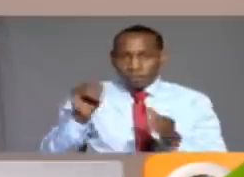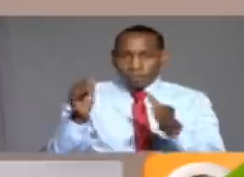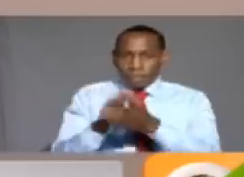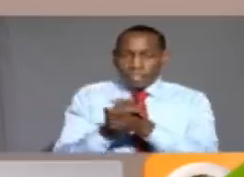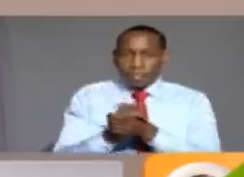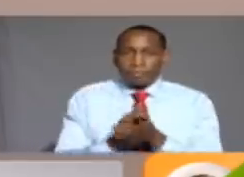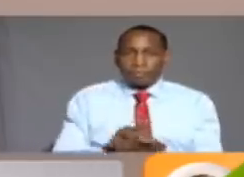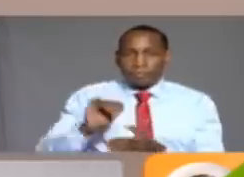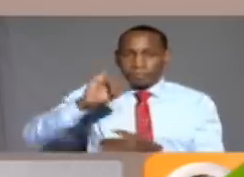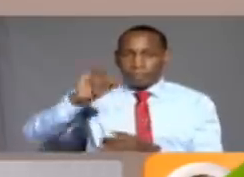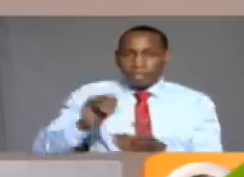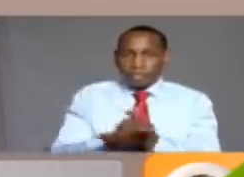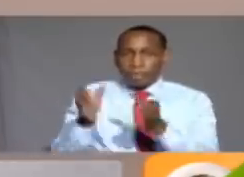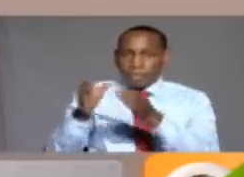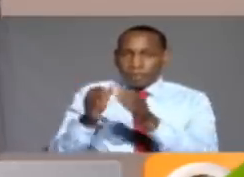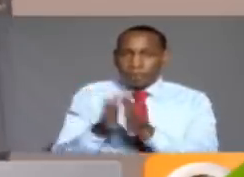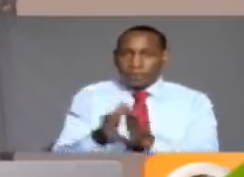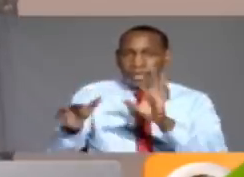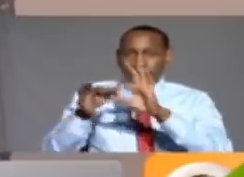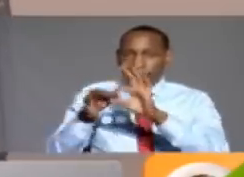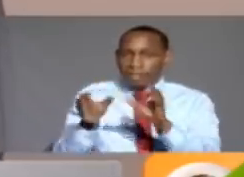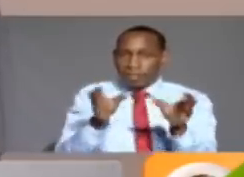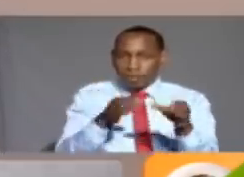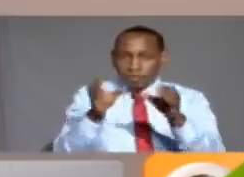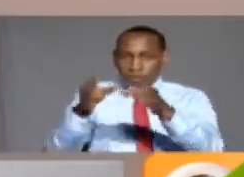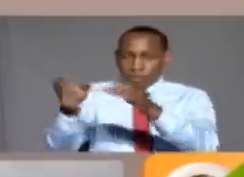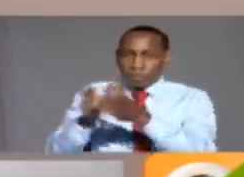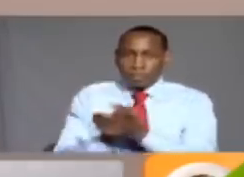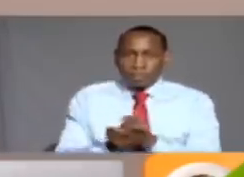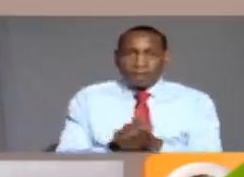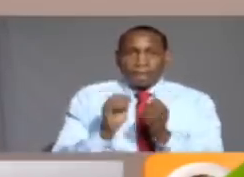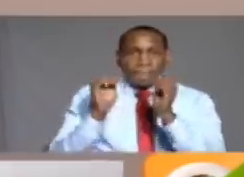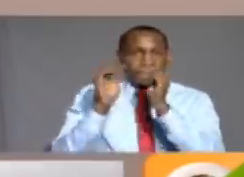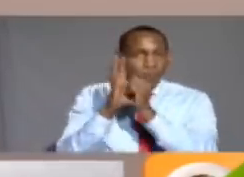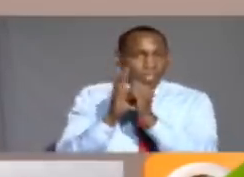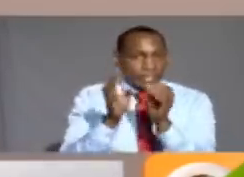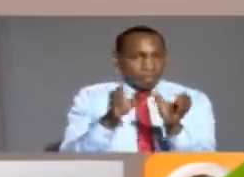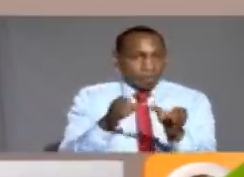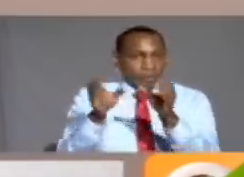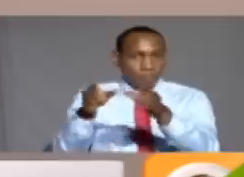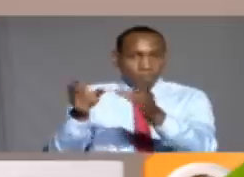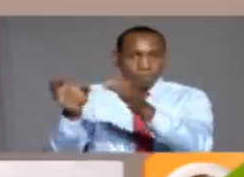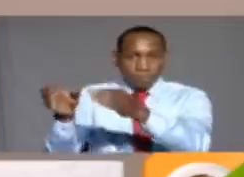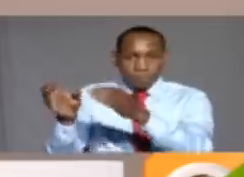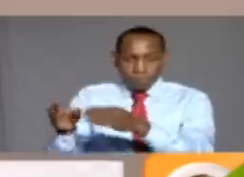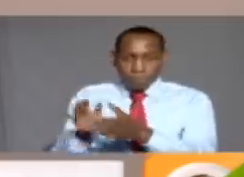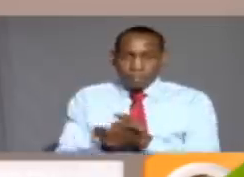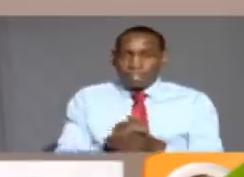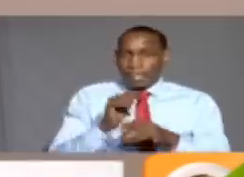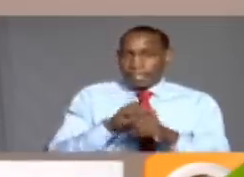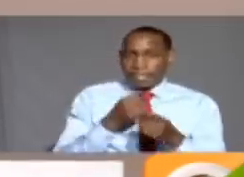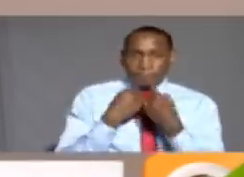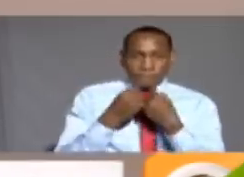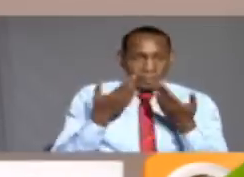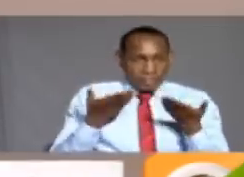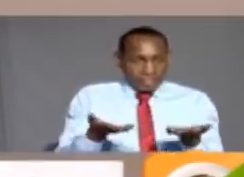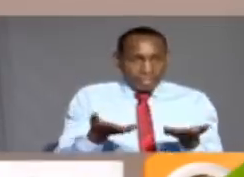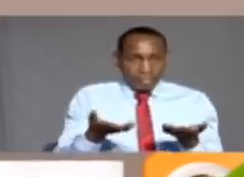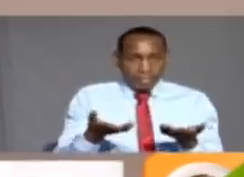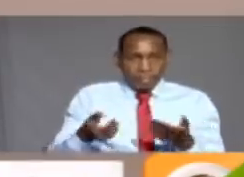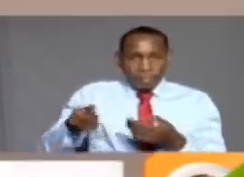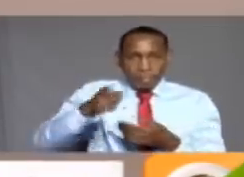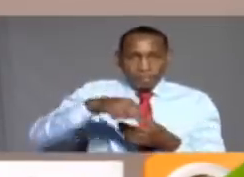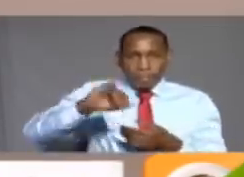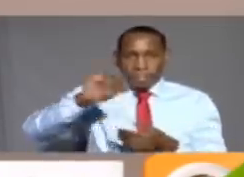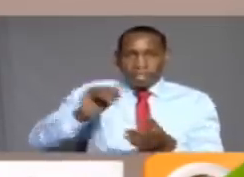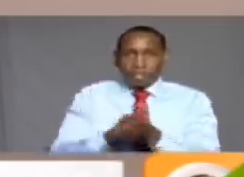The Jubilee Party and the affiliates. We are actually 14 parties. So even as we speak here, as if we are Jubilee, we are the